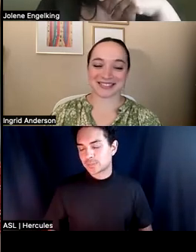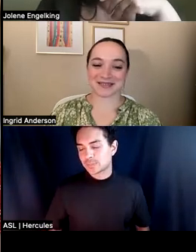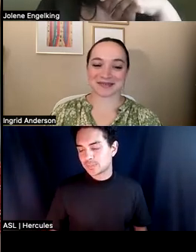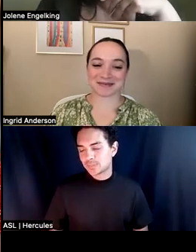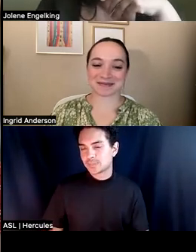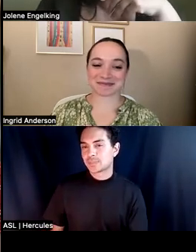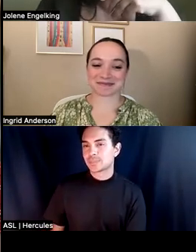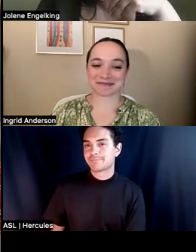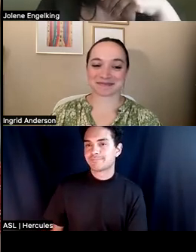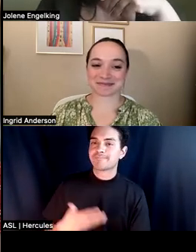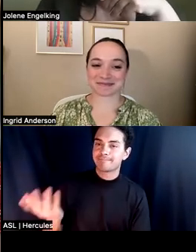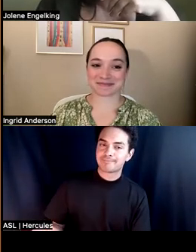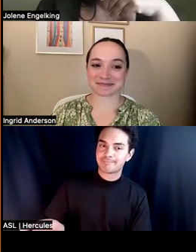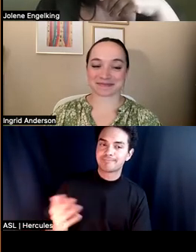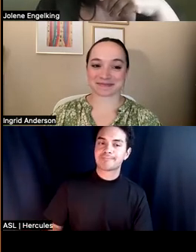And so,